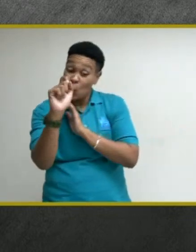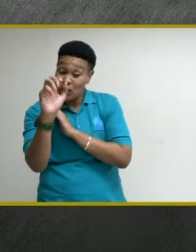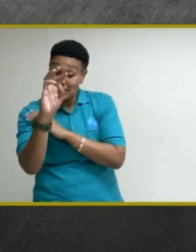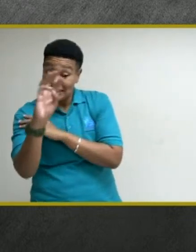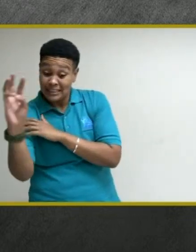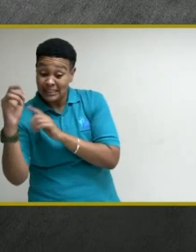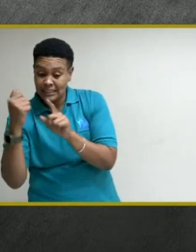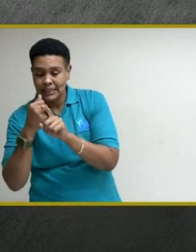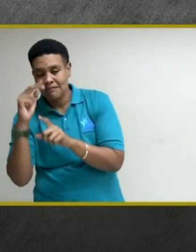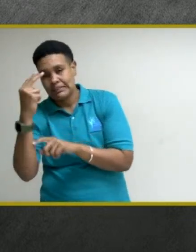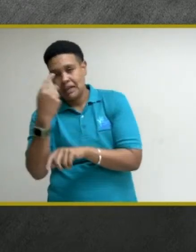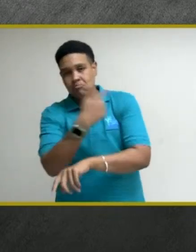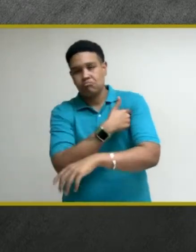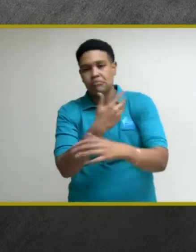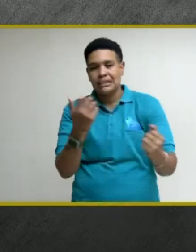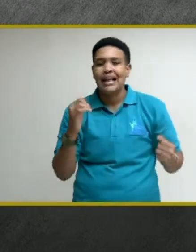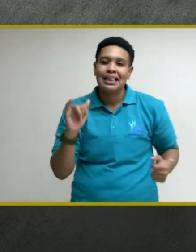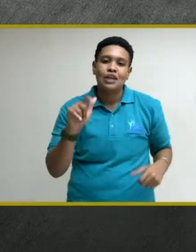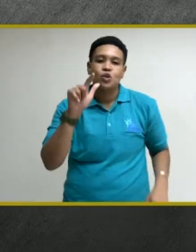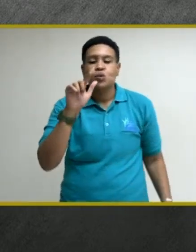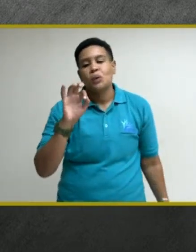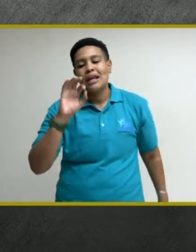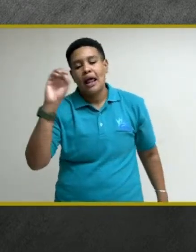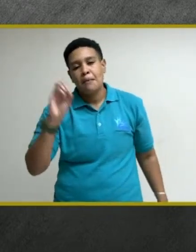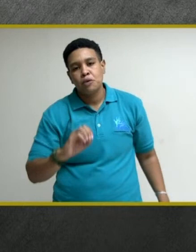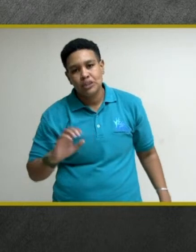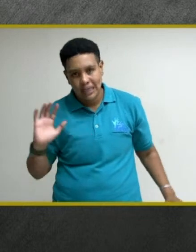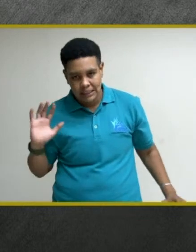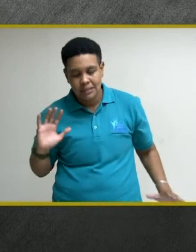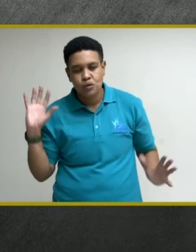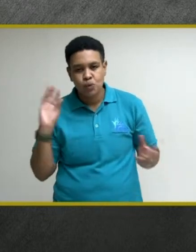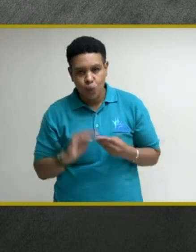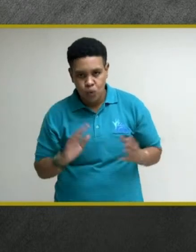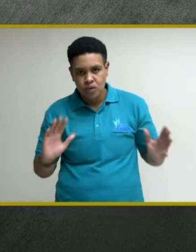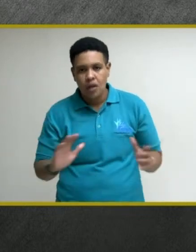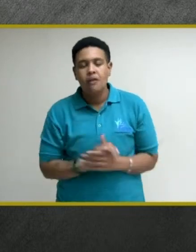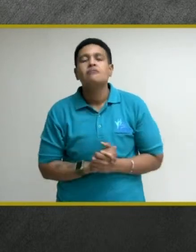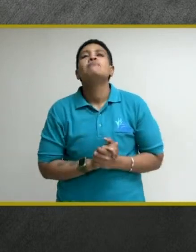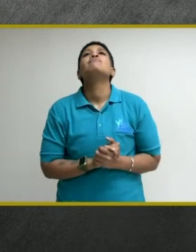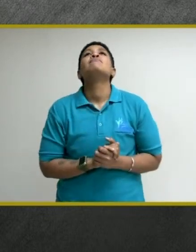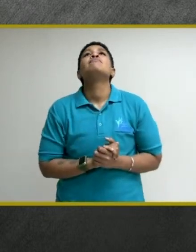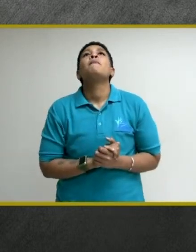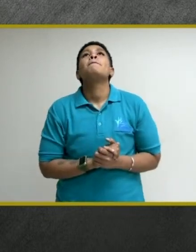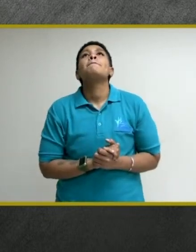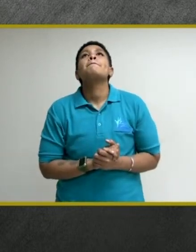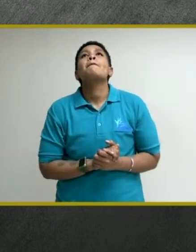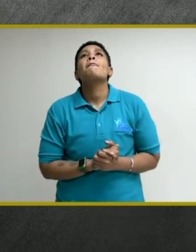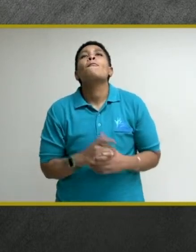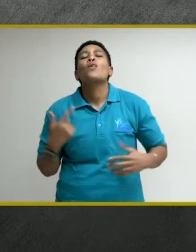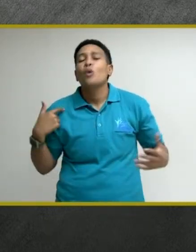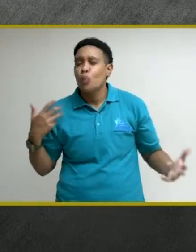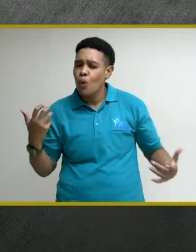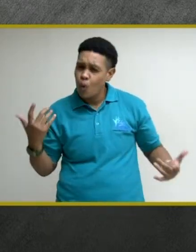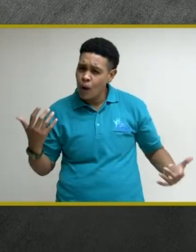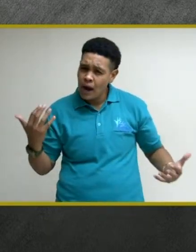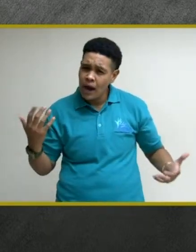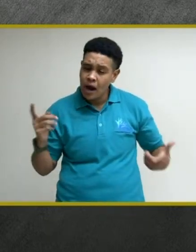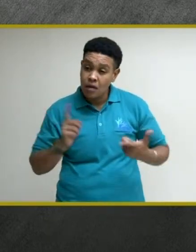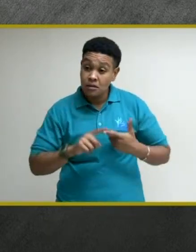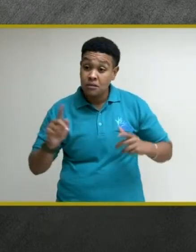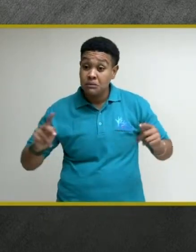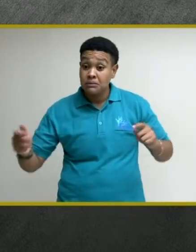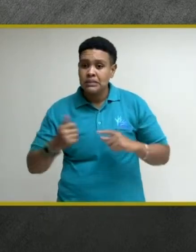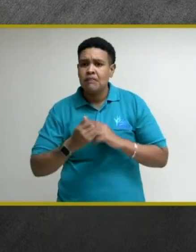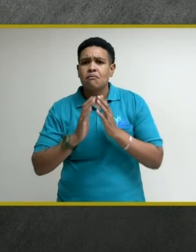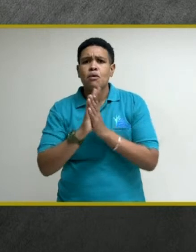3,166 the second dose. That's 29%. So we want to wait until persons